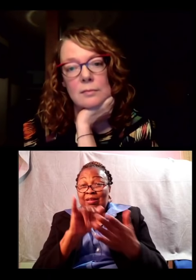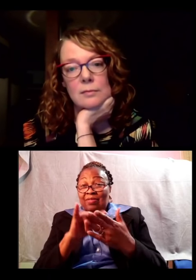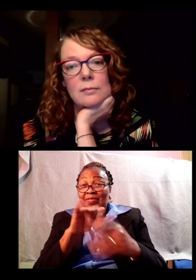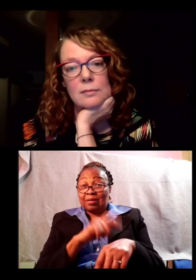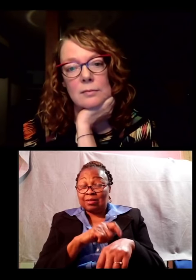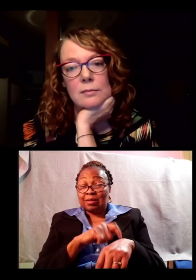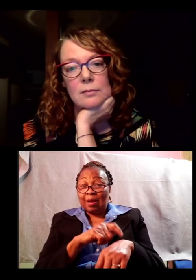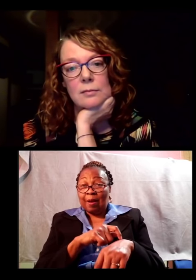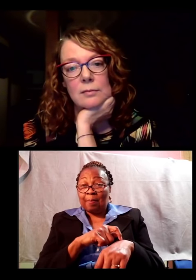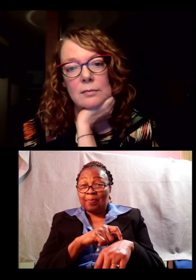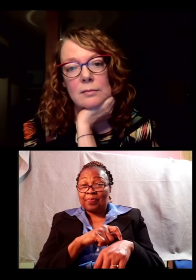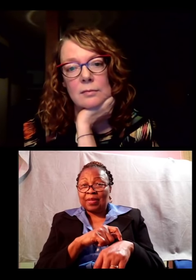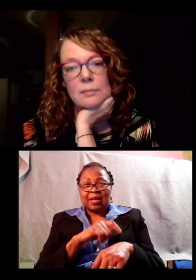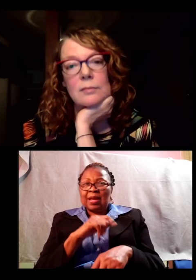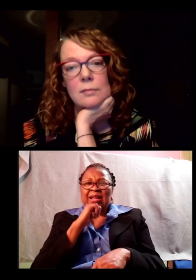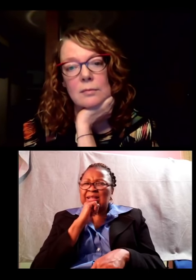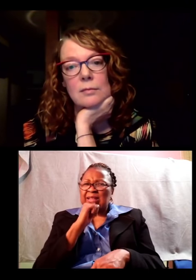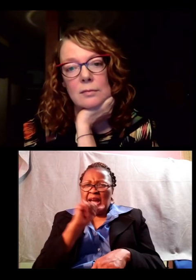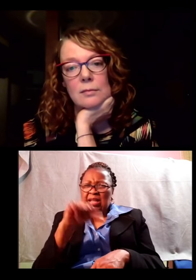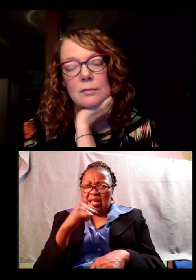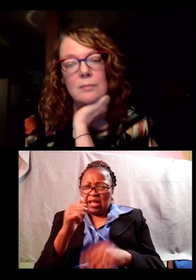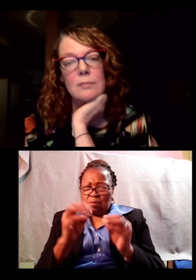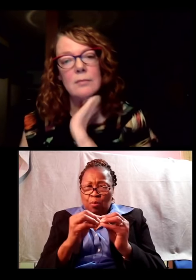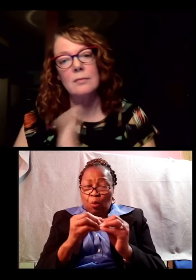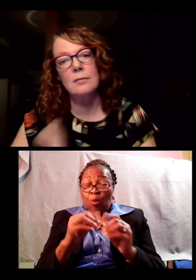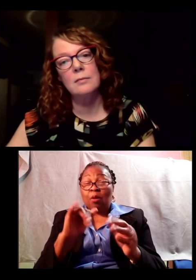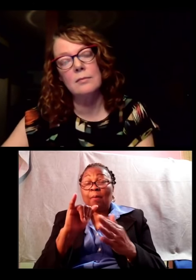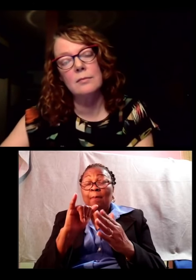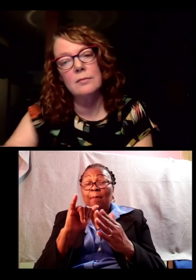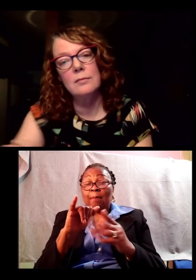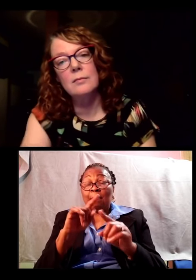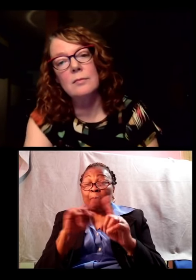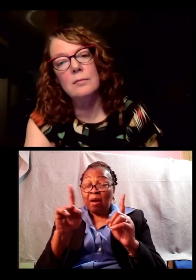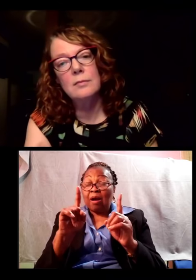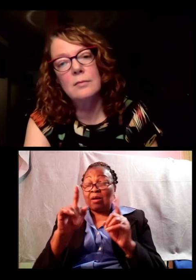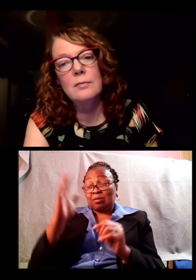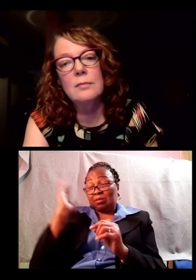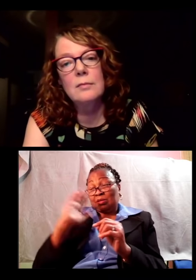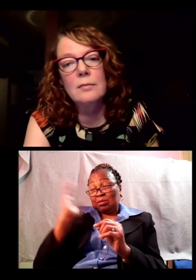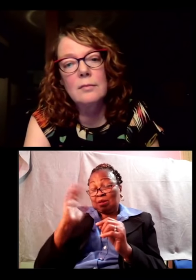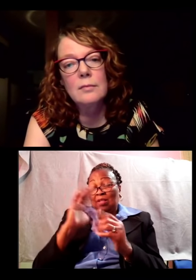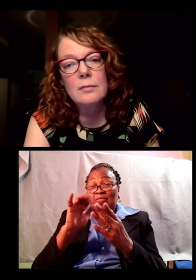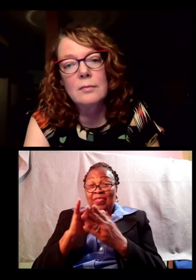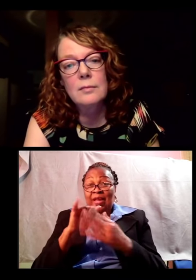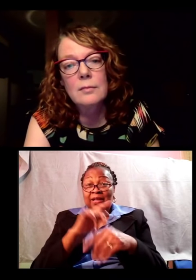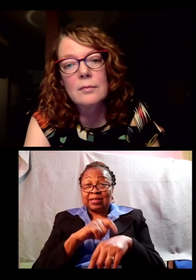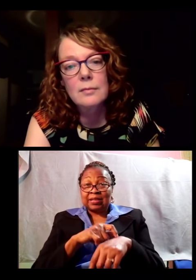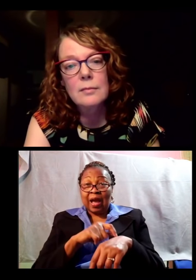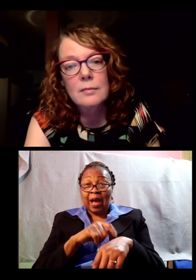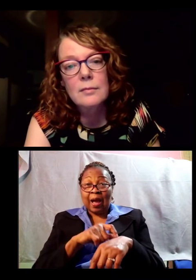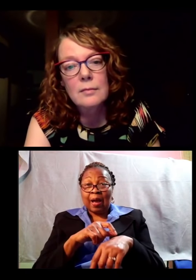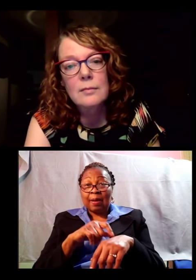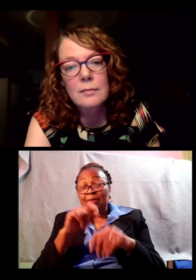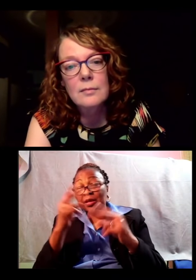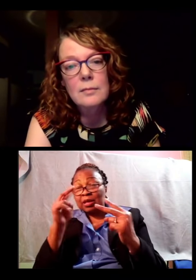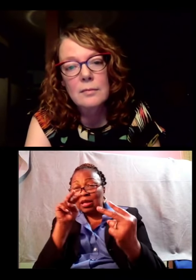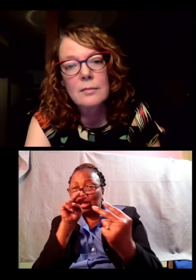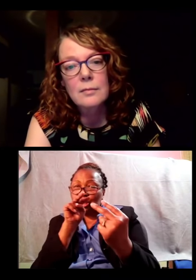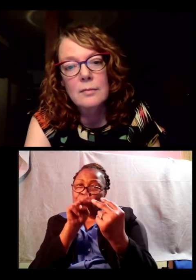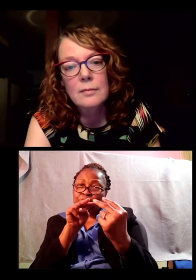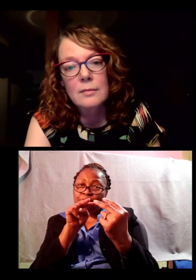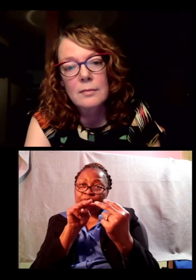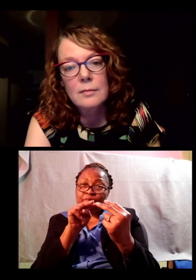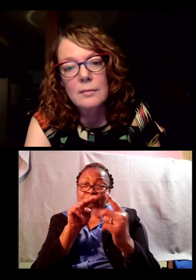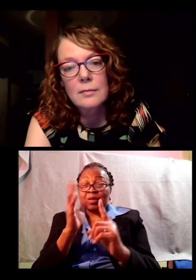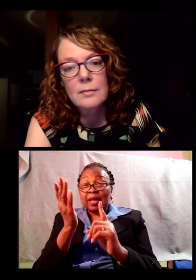I don't think he does anymore, but at that time, he could sort of look you in the eye in a very convincing way out